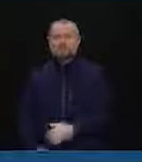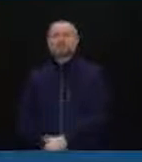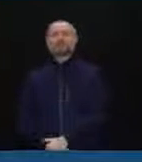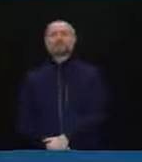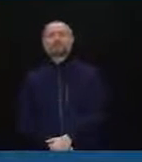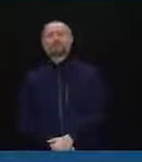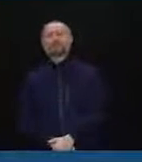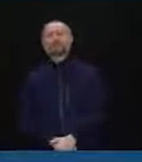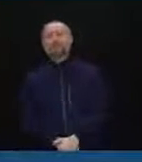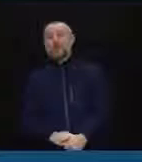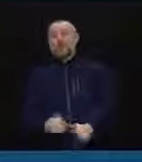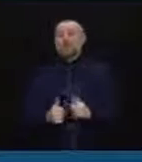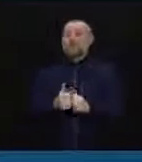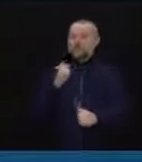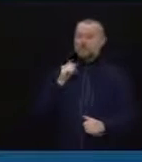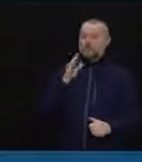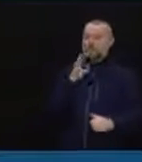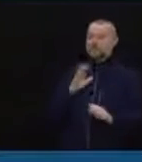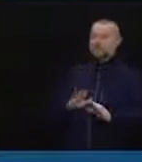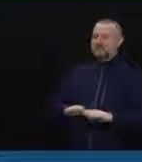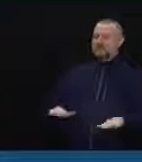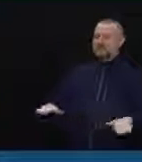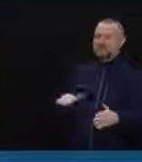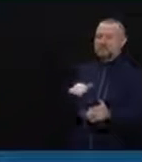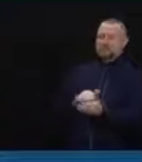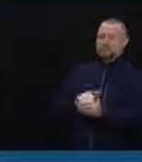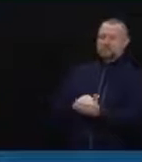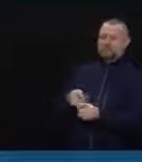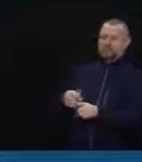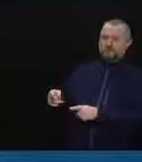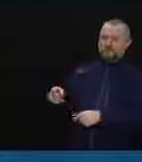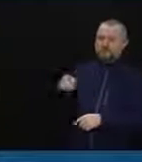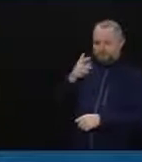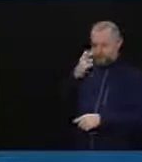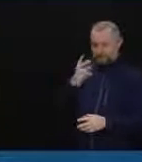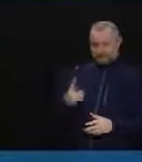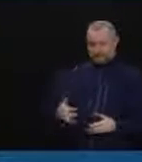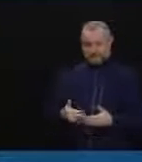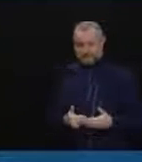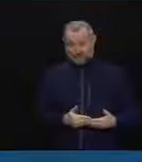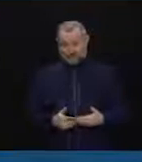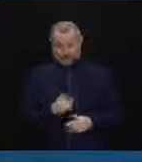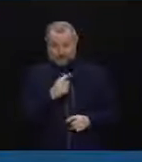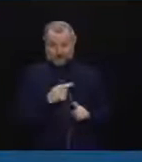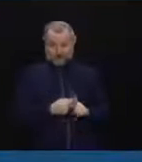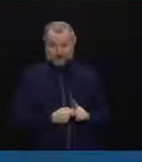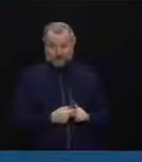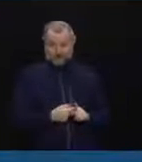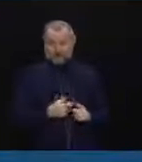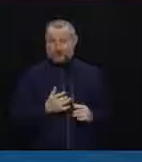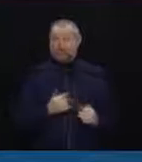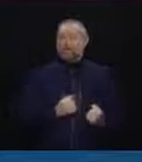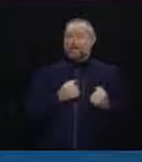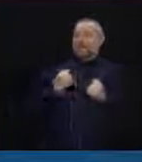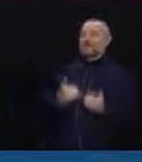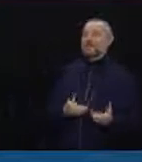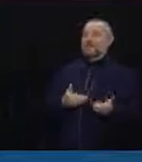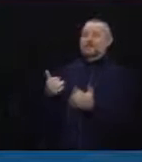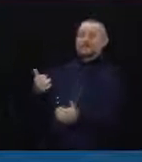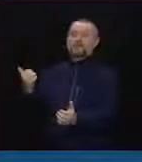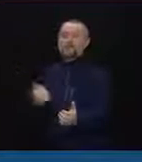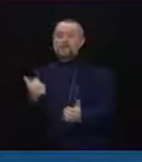pediatricians. I don't see someone with a one-month-old baby driving up to a mass vaccination site. They're going to ask their pediatrician. I'm a